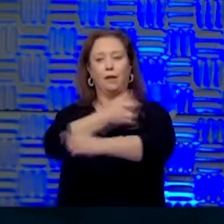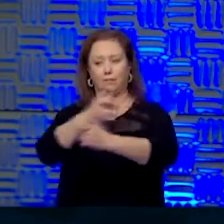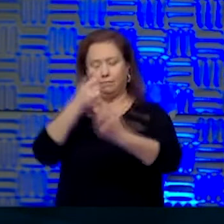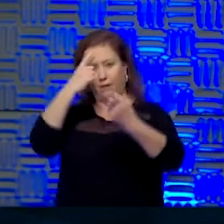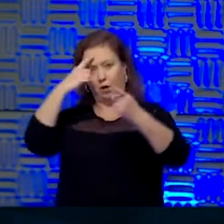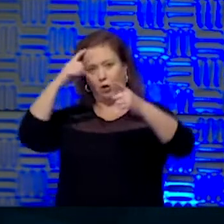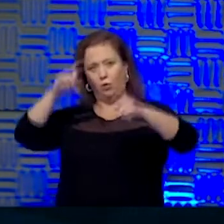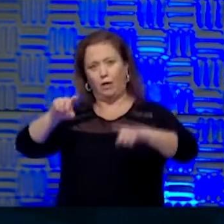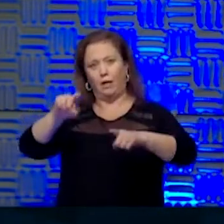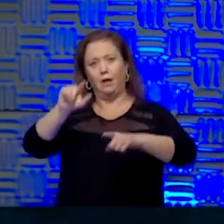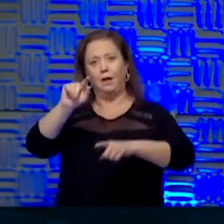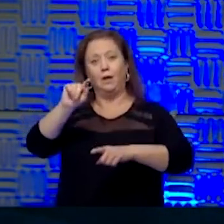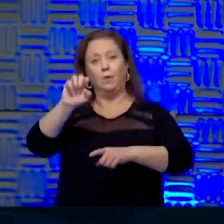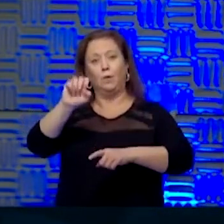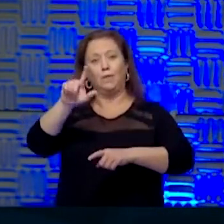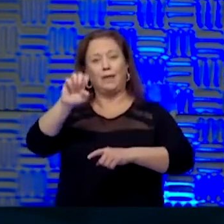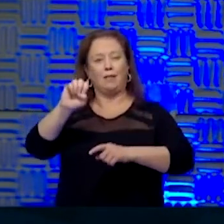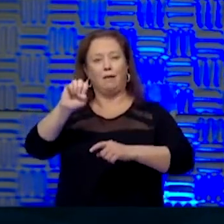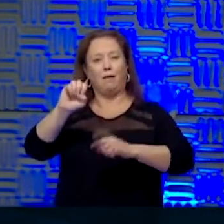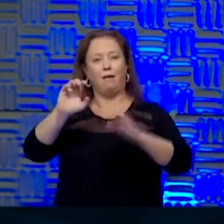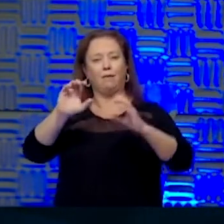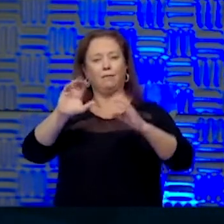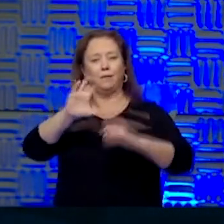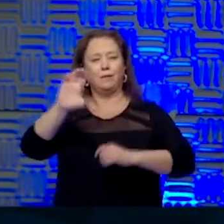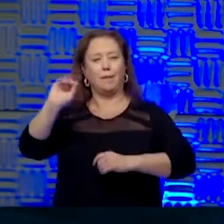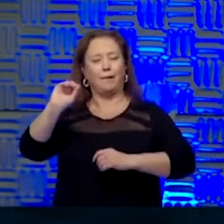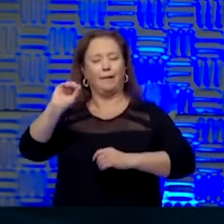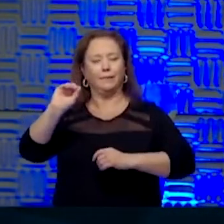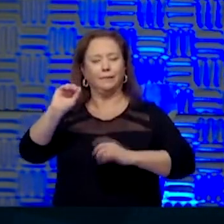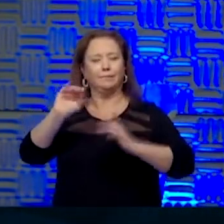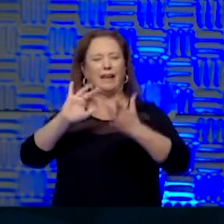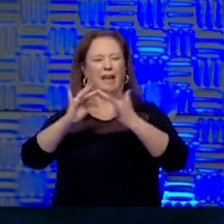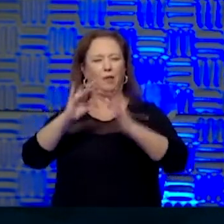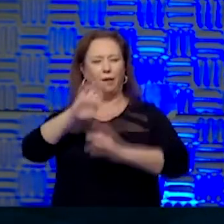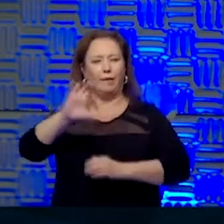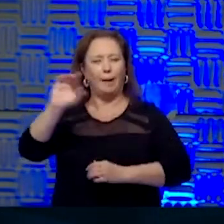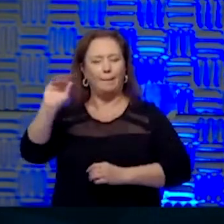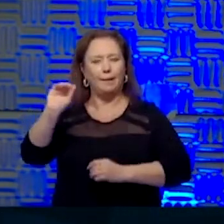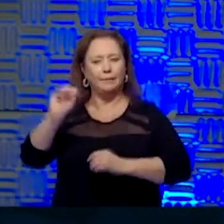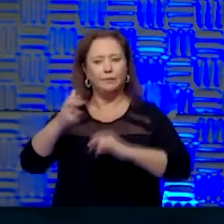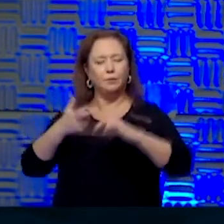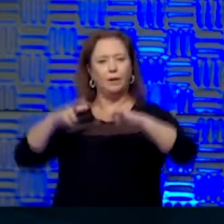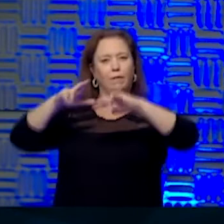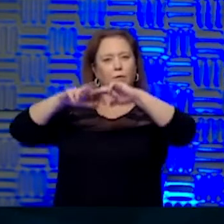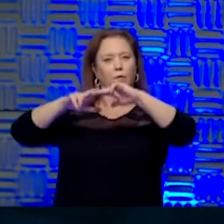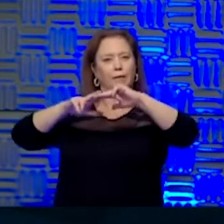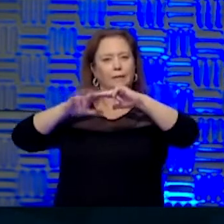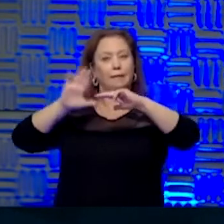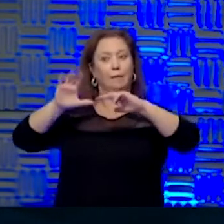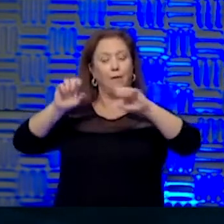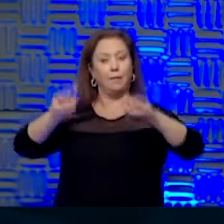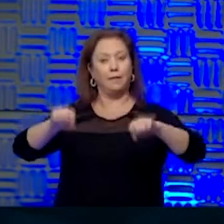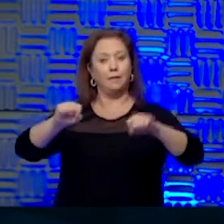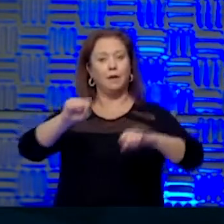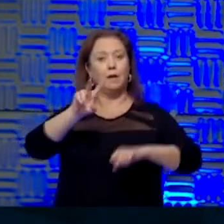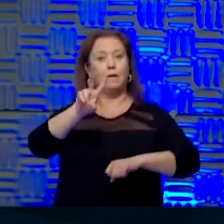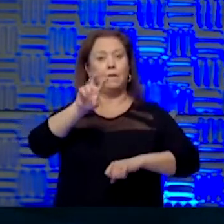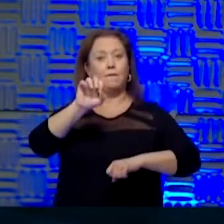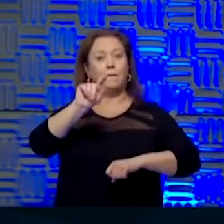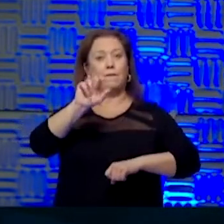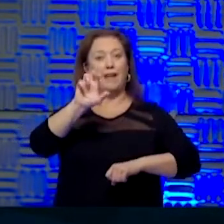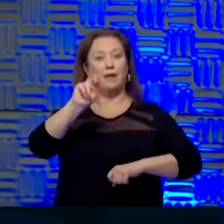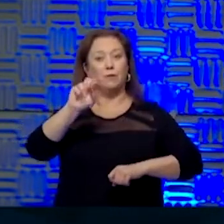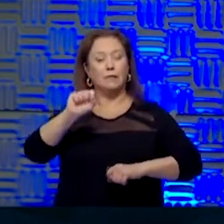with telecom companies, with internet providers, to increase their capabilities of dealing with veterans who live far away from a